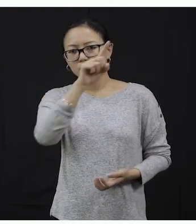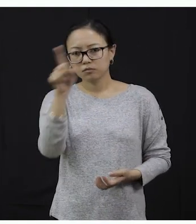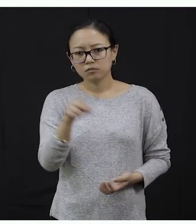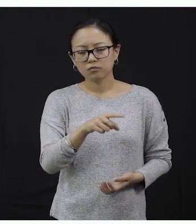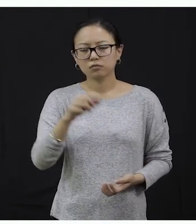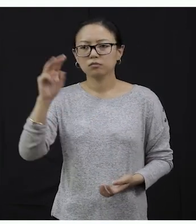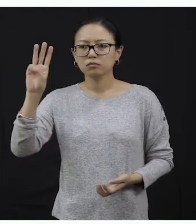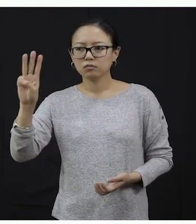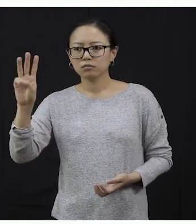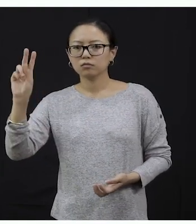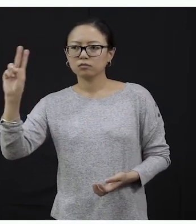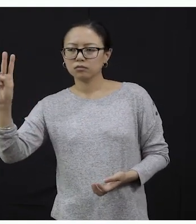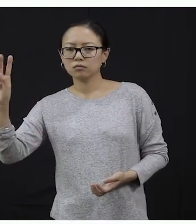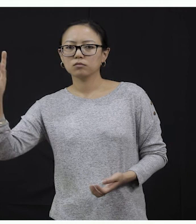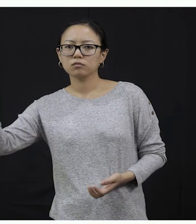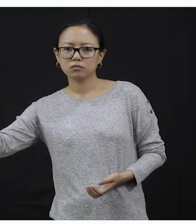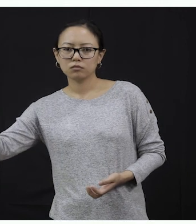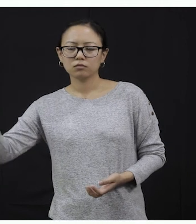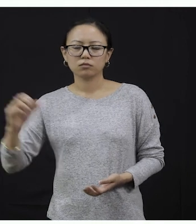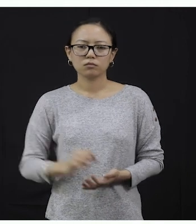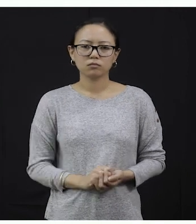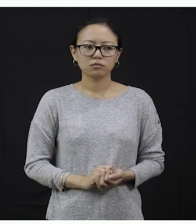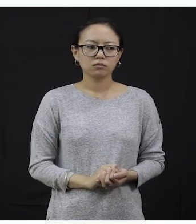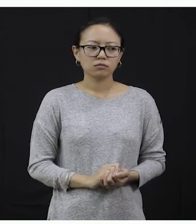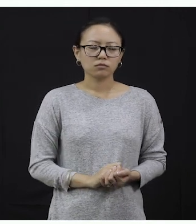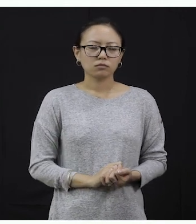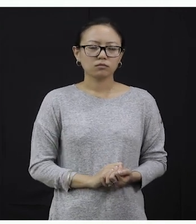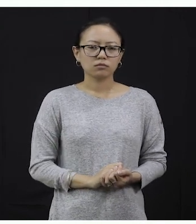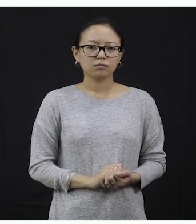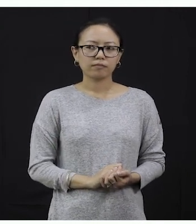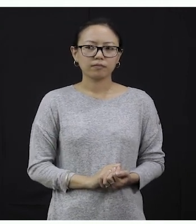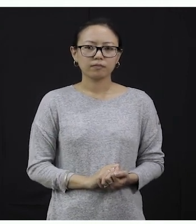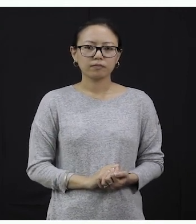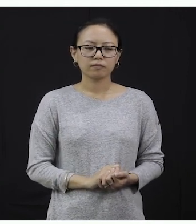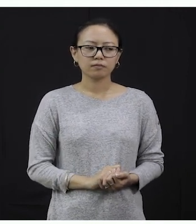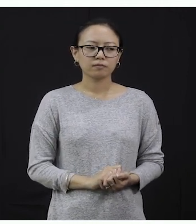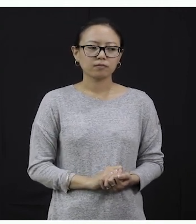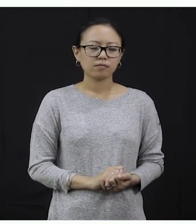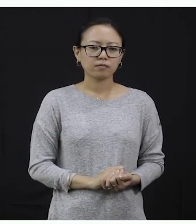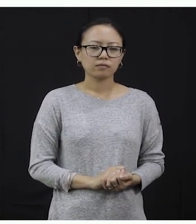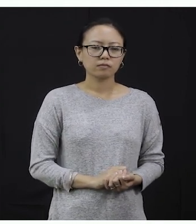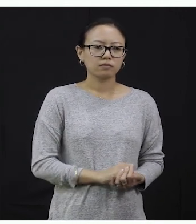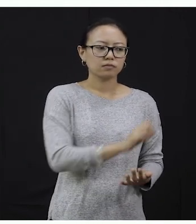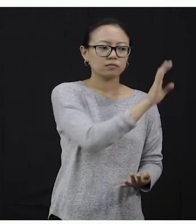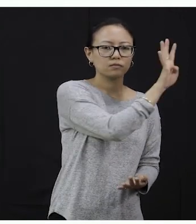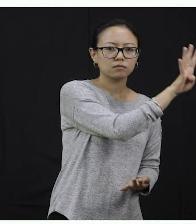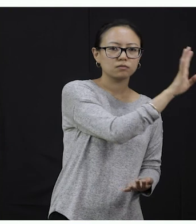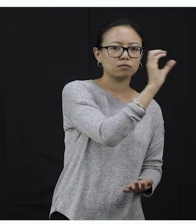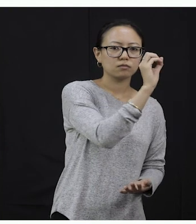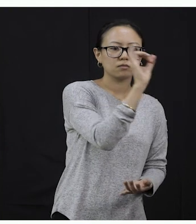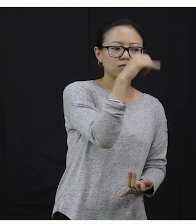as 345 is greater than 321. Now we have